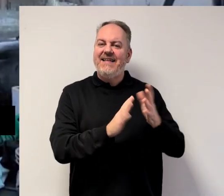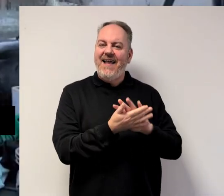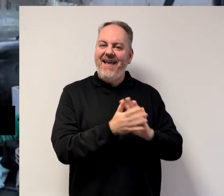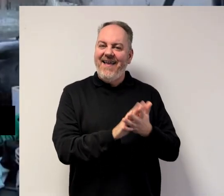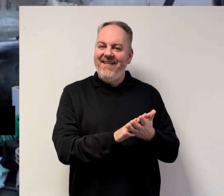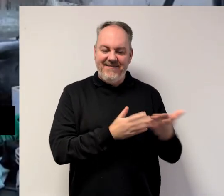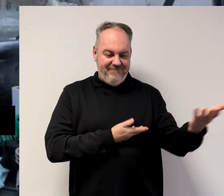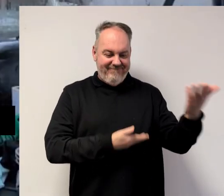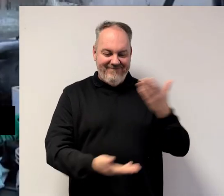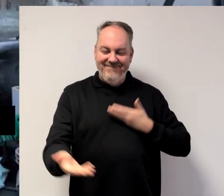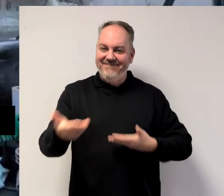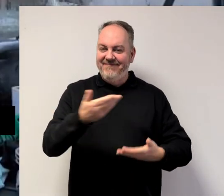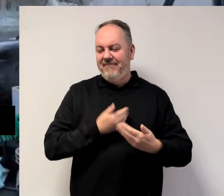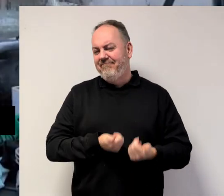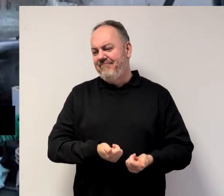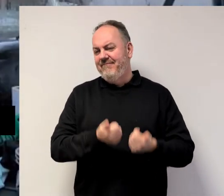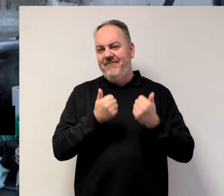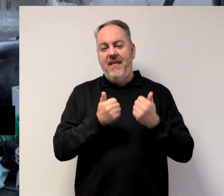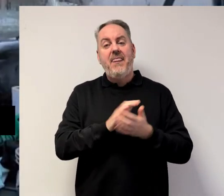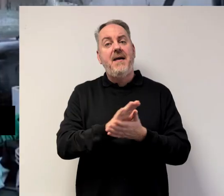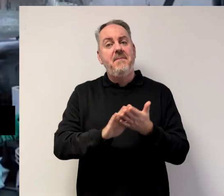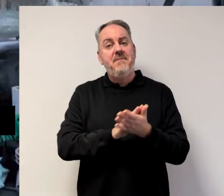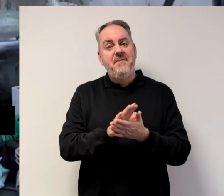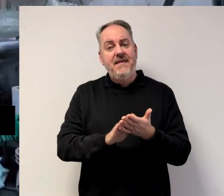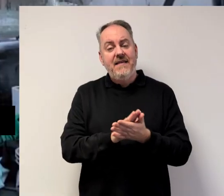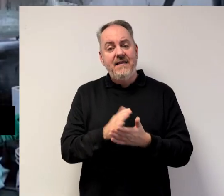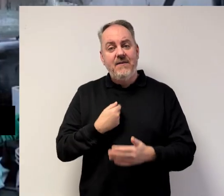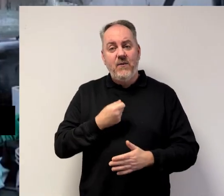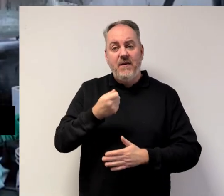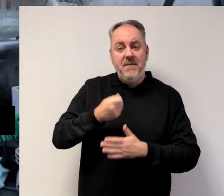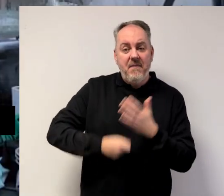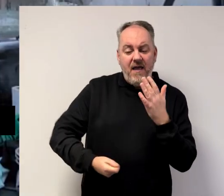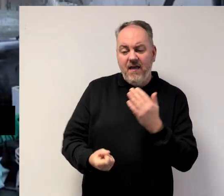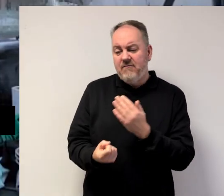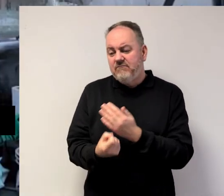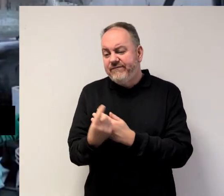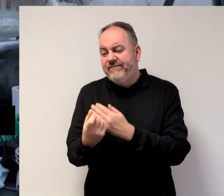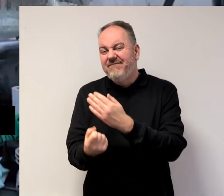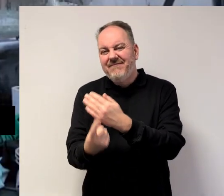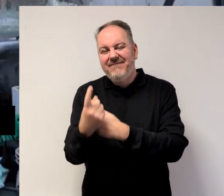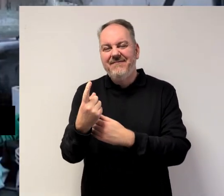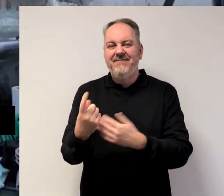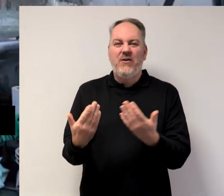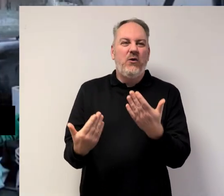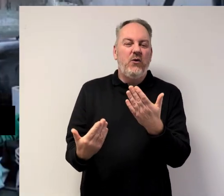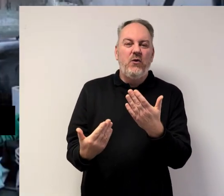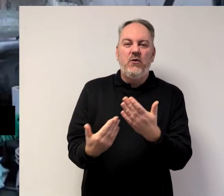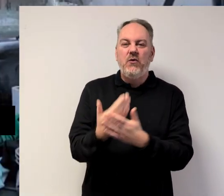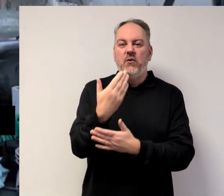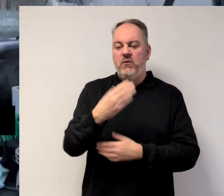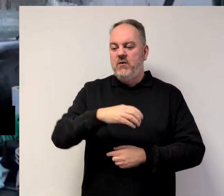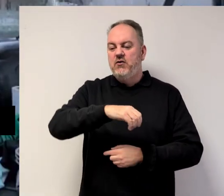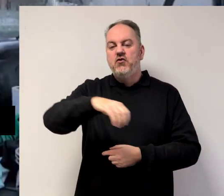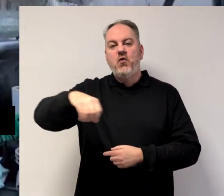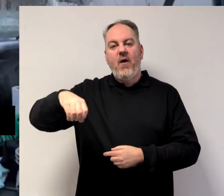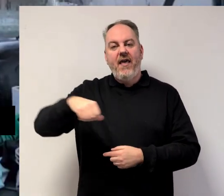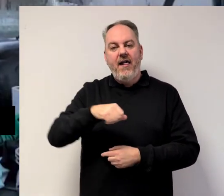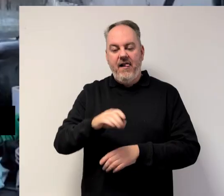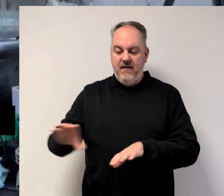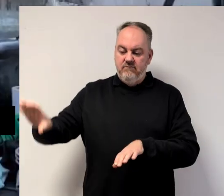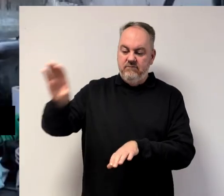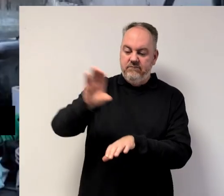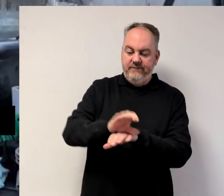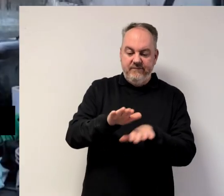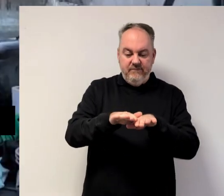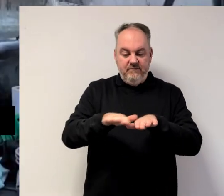We maybe have to buy in occasionally the odd bit of topsoil, and we grow